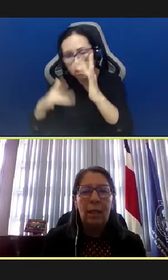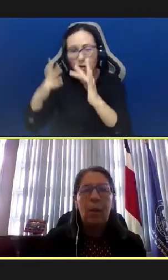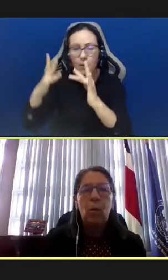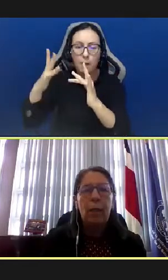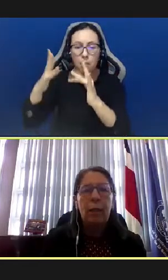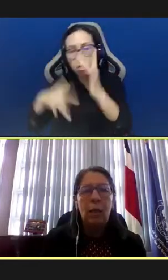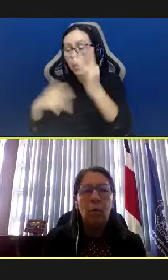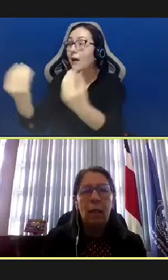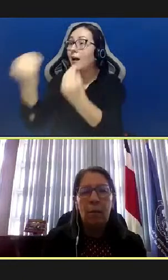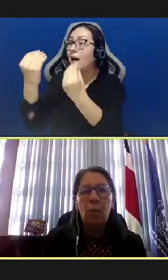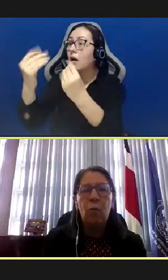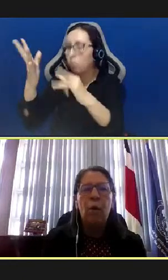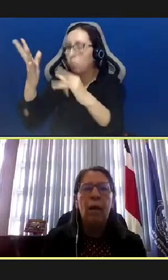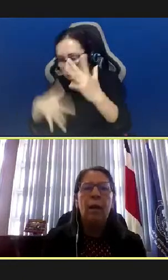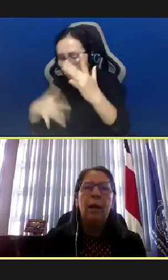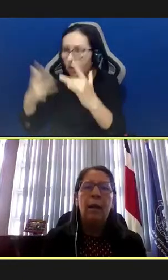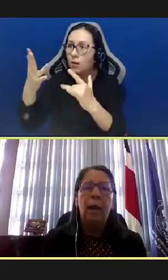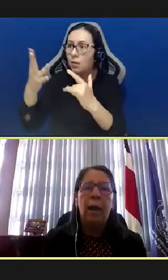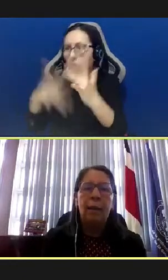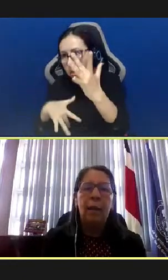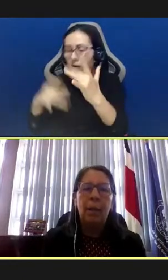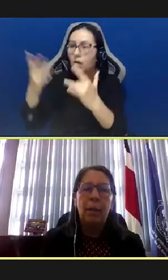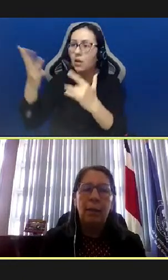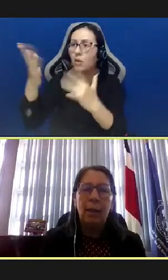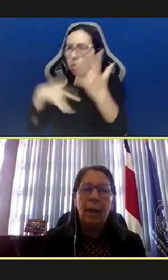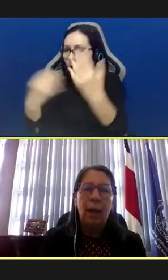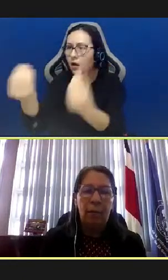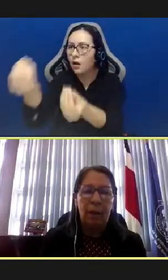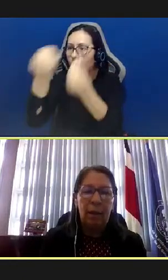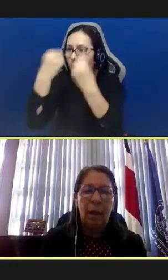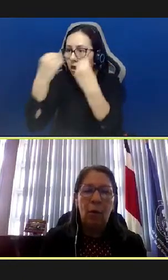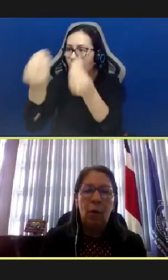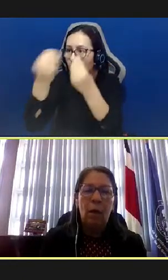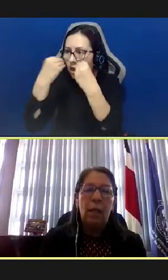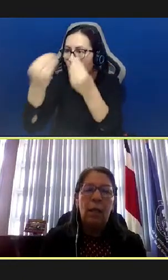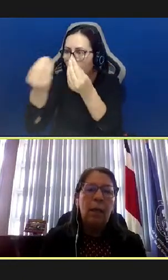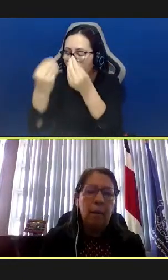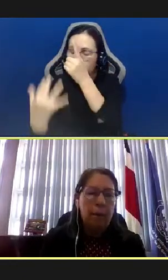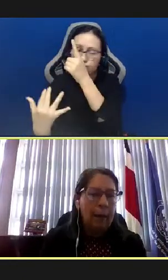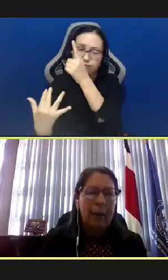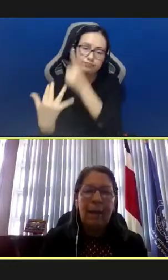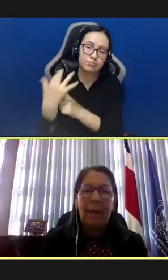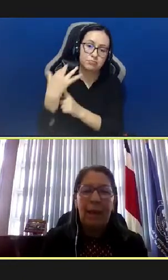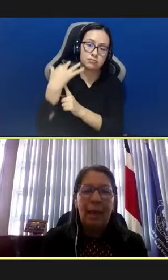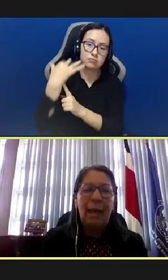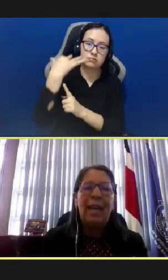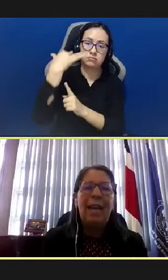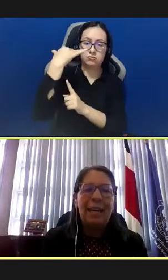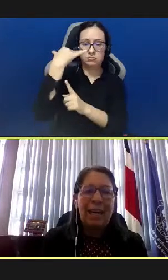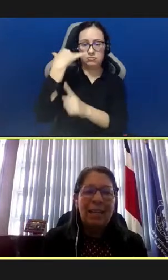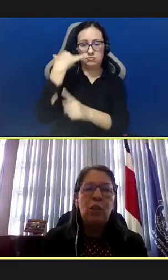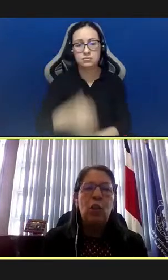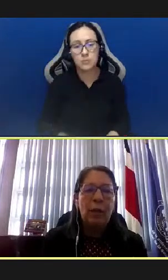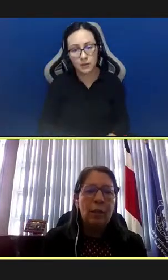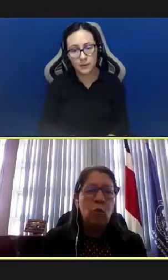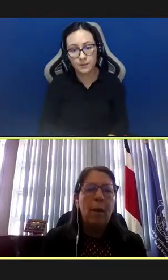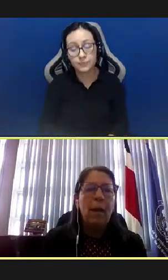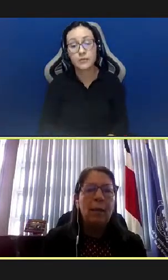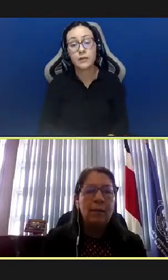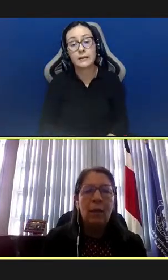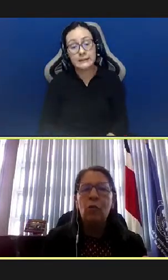and some that were not used to the internet, and so they were highly impacted as